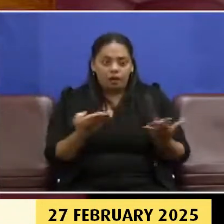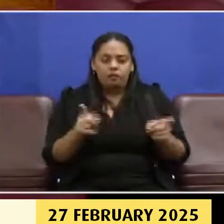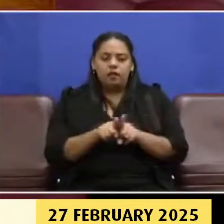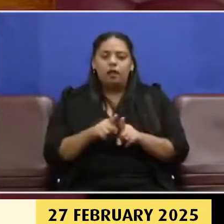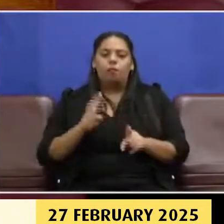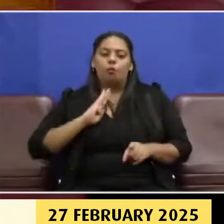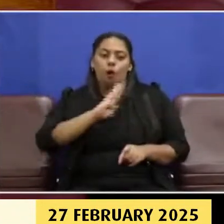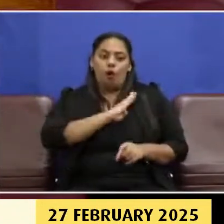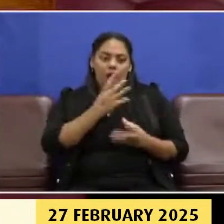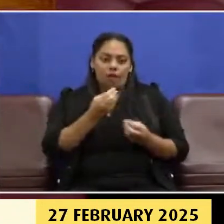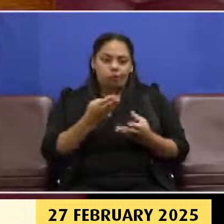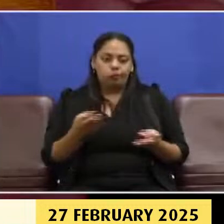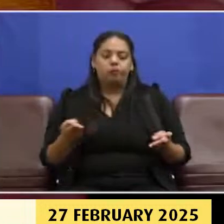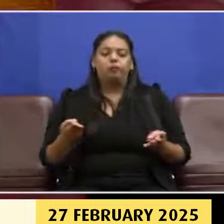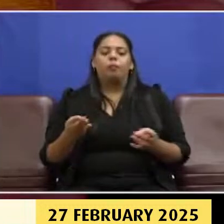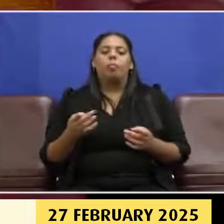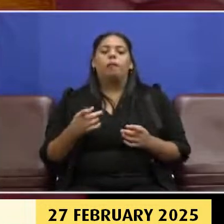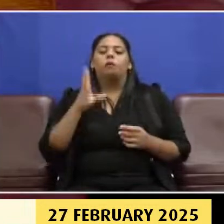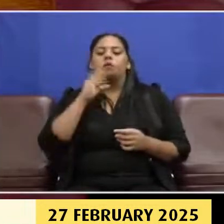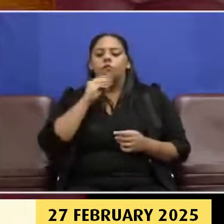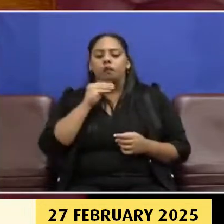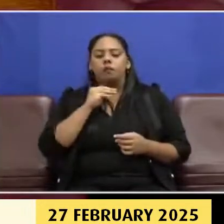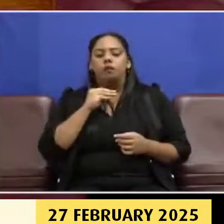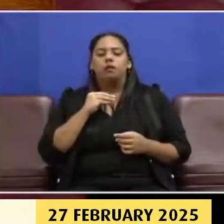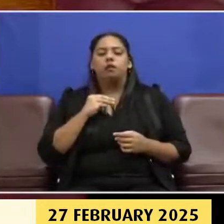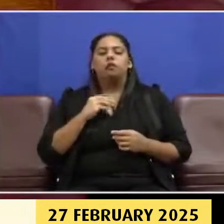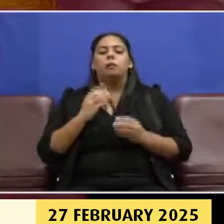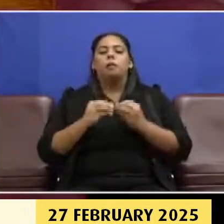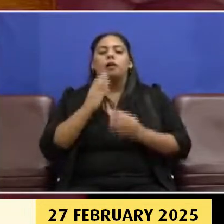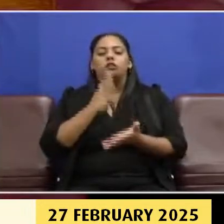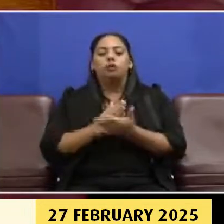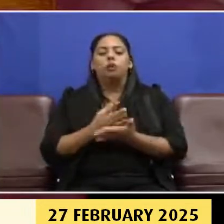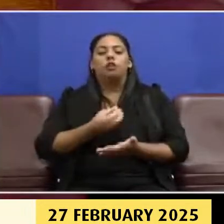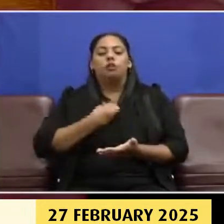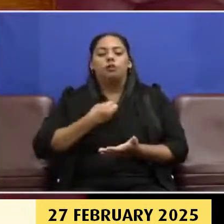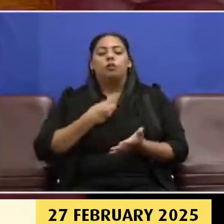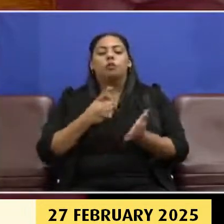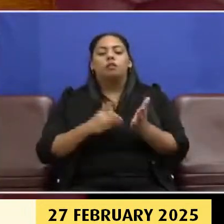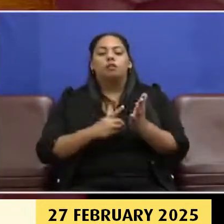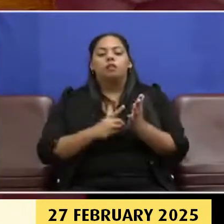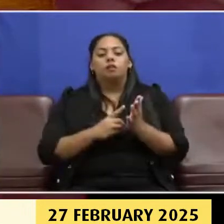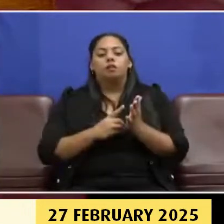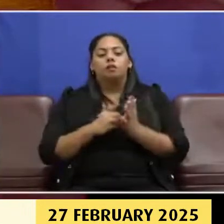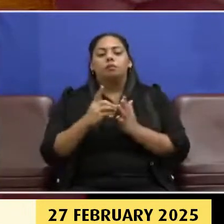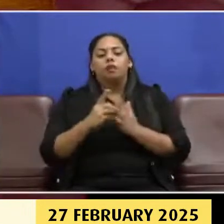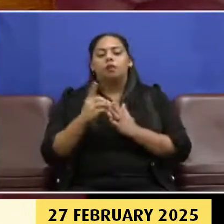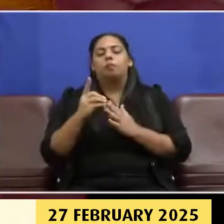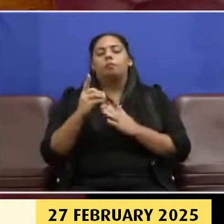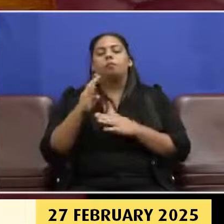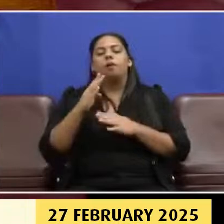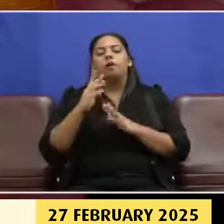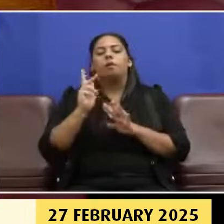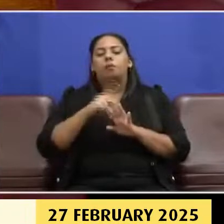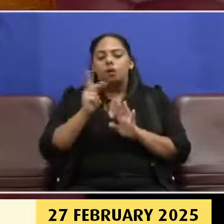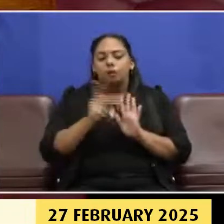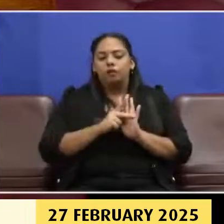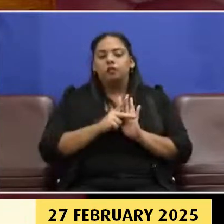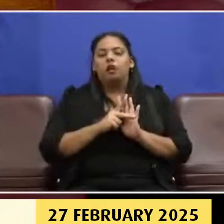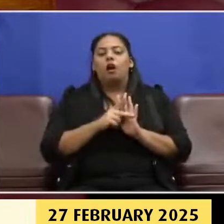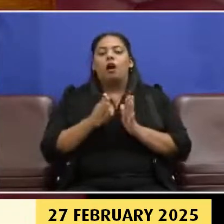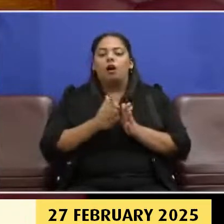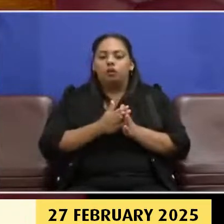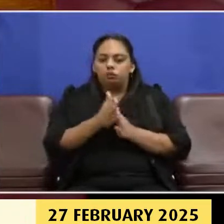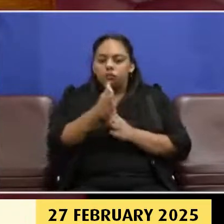oversight. It also speaks that even in this oversight, it needs to ensure that youth development policies and programs are in line with the